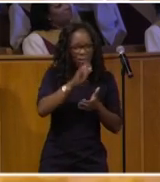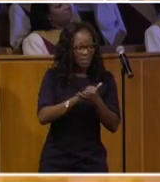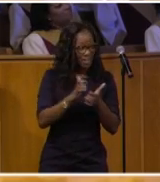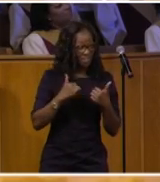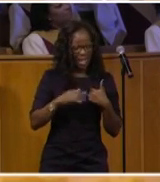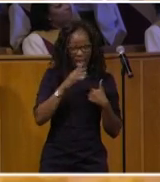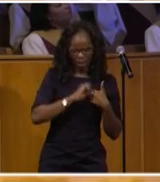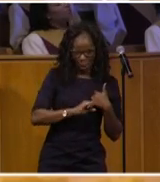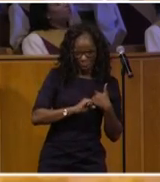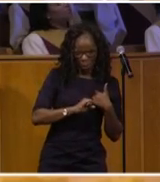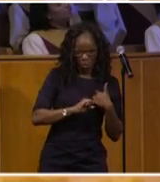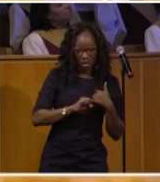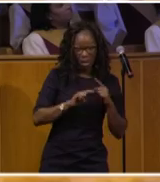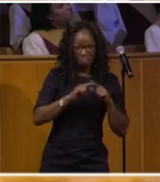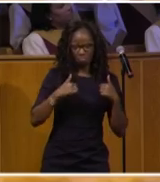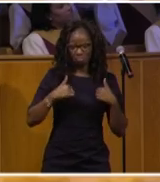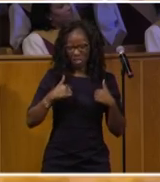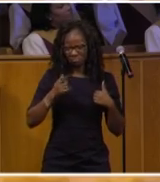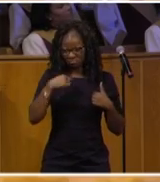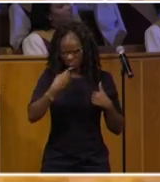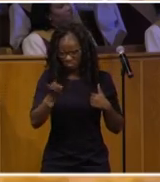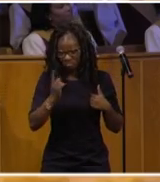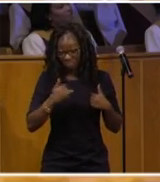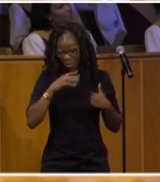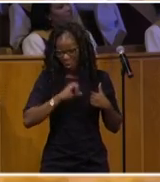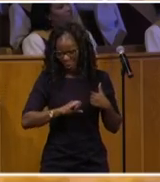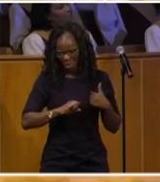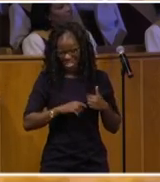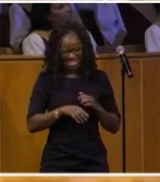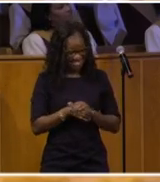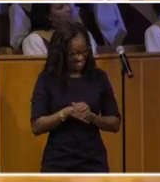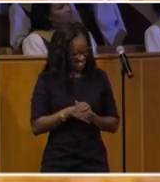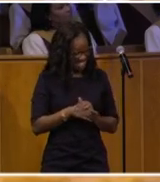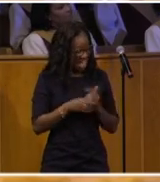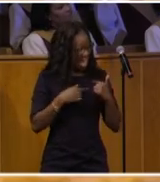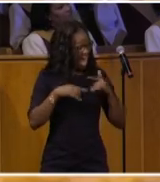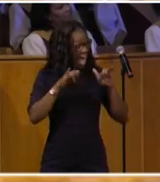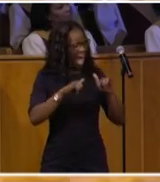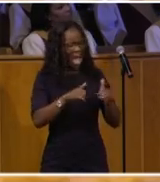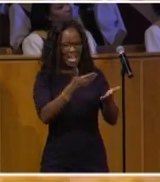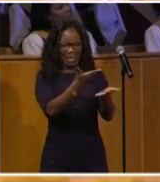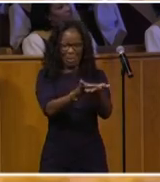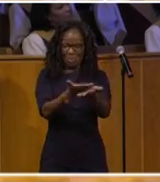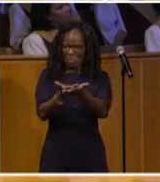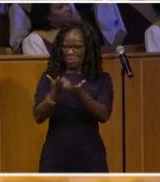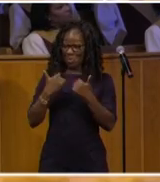I'm old, but I'm old. Now, I can prove it to you